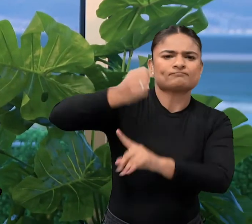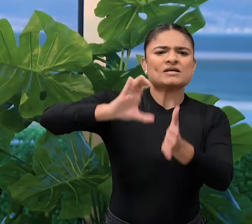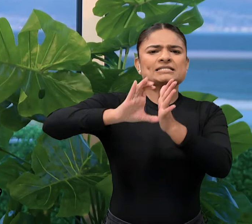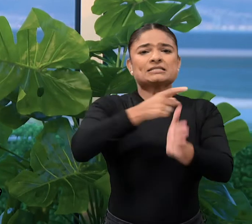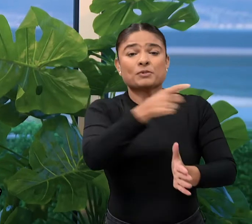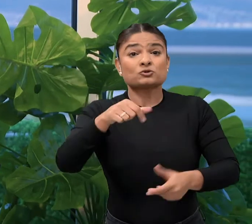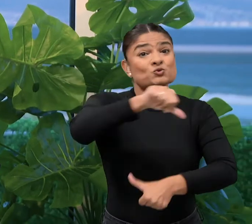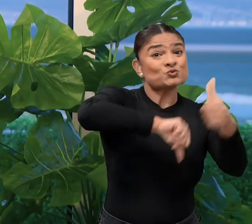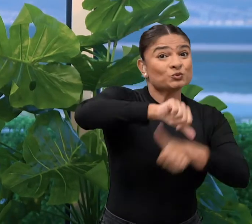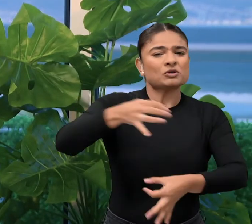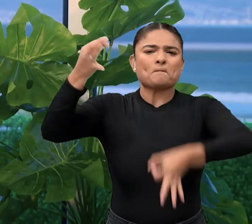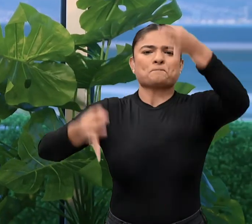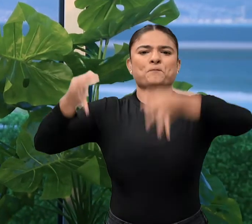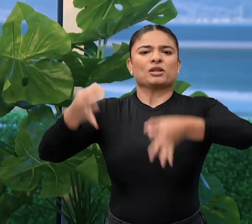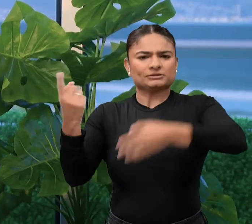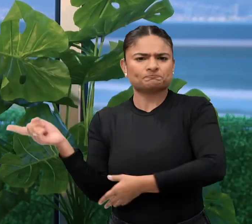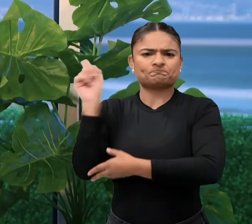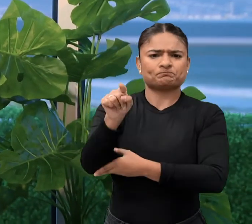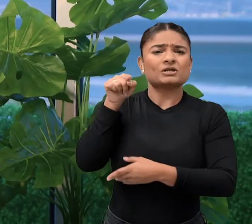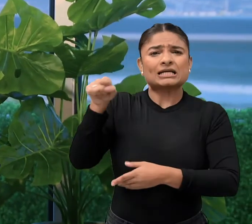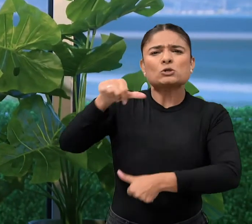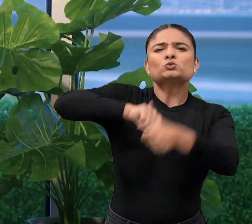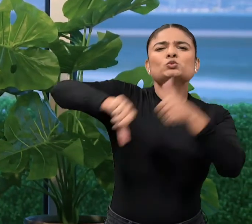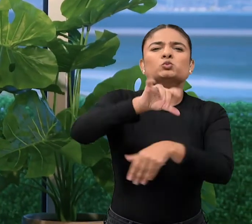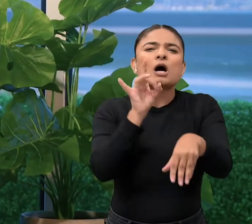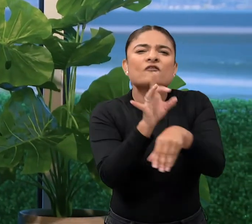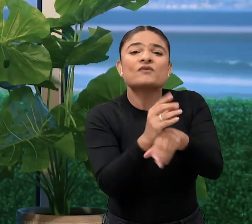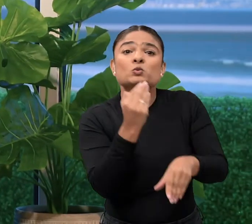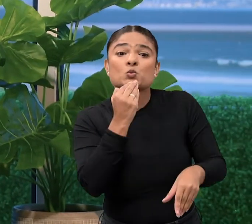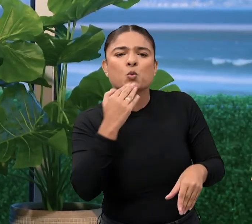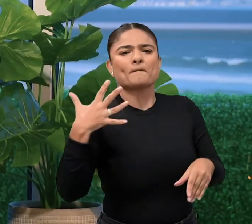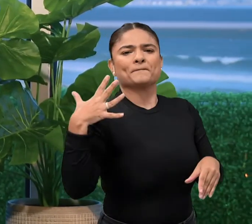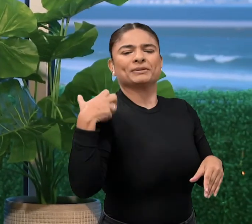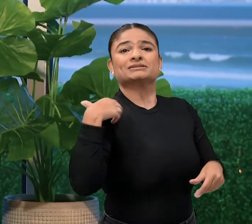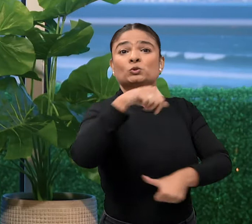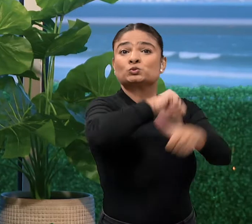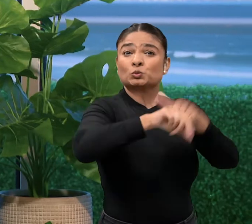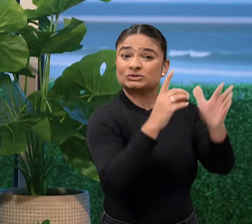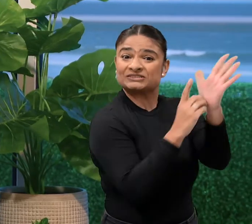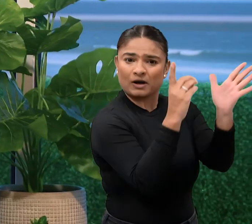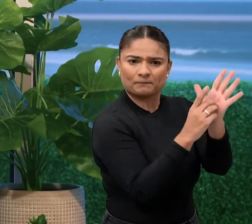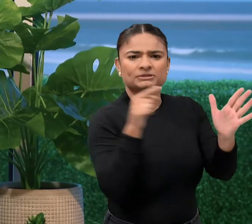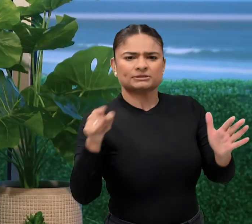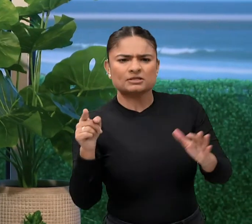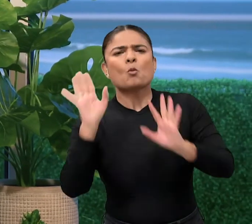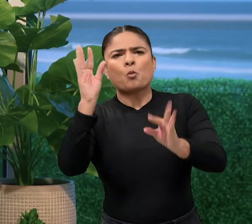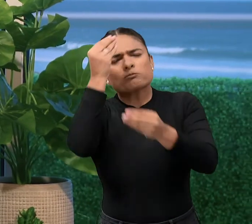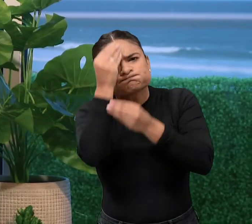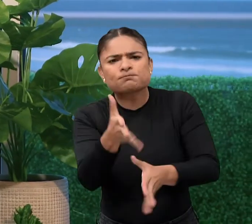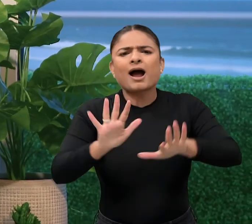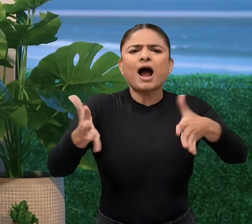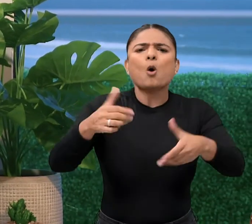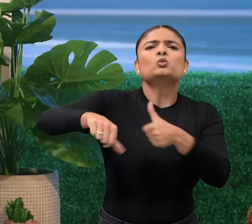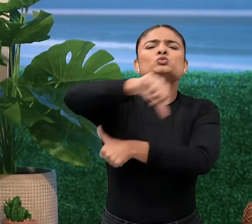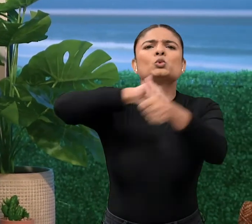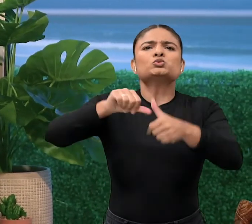an academic, a social and political commentator, and special advisor to the Minister of Social Development, gives us insight